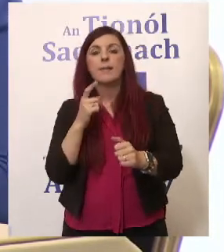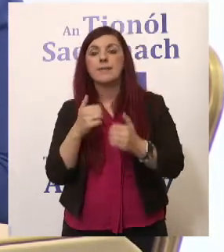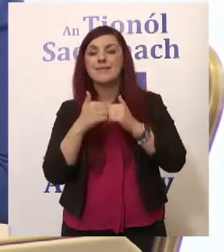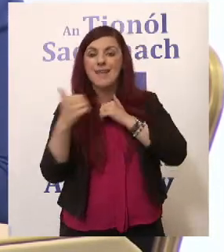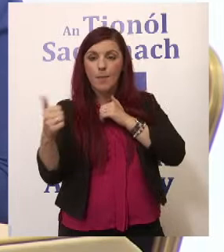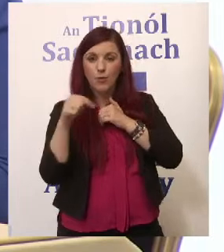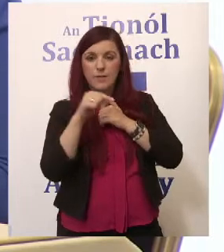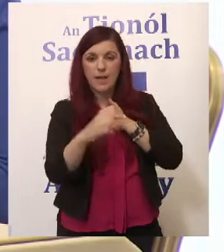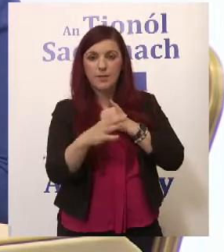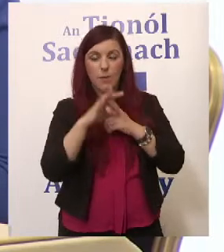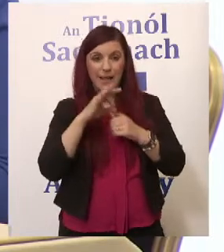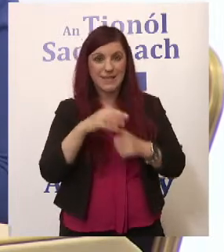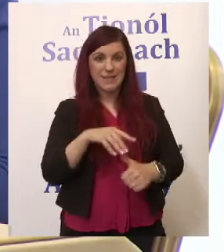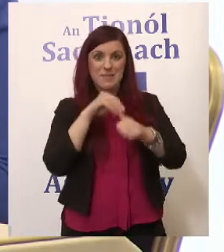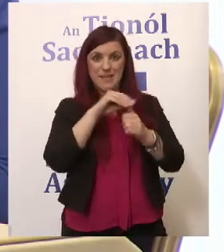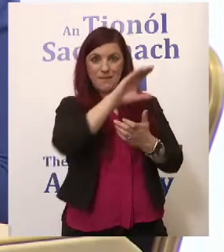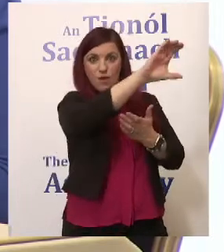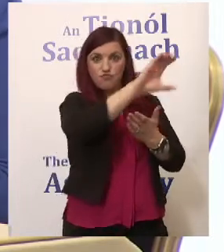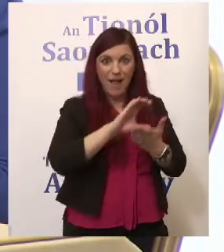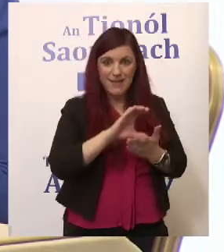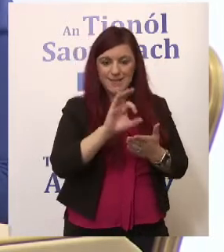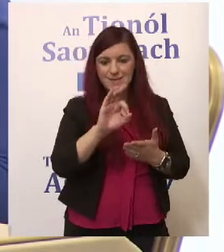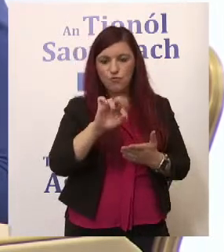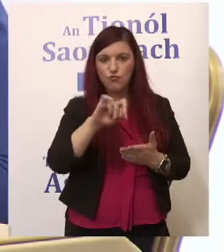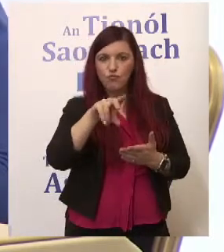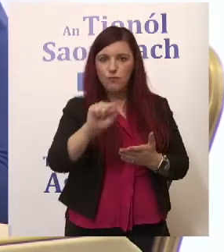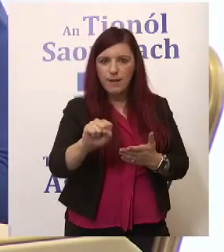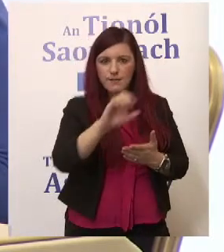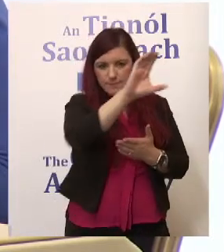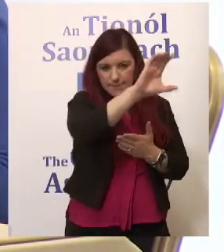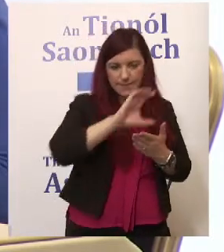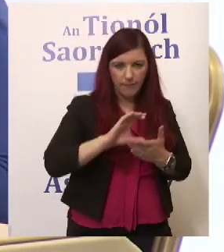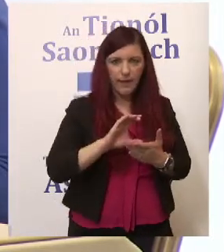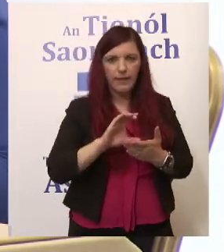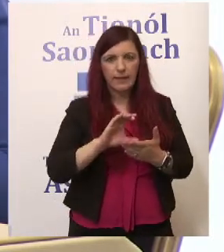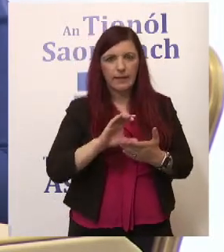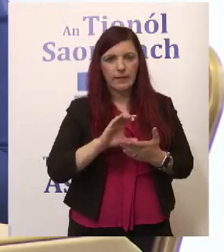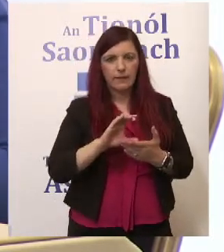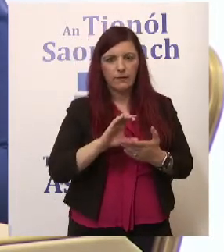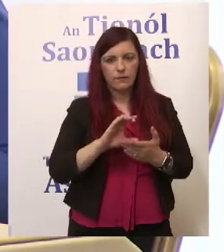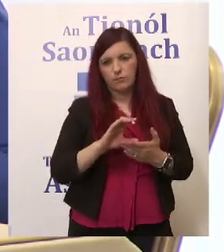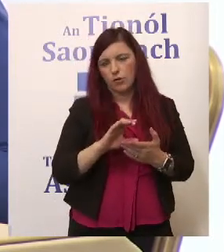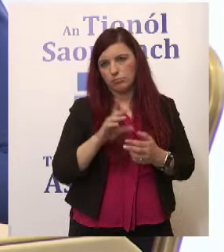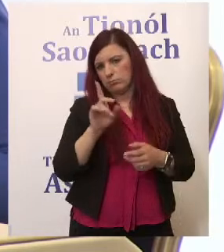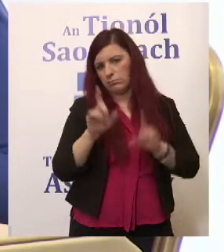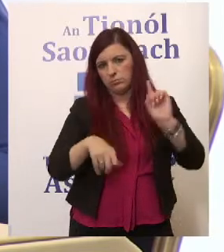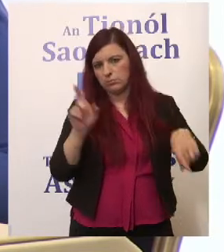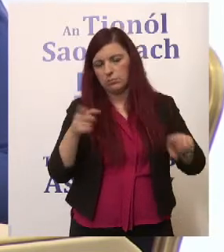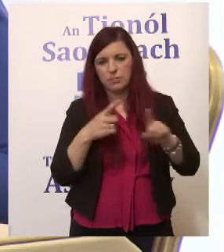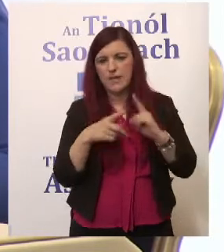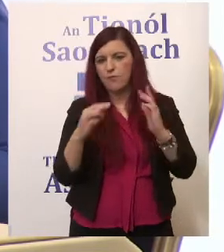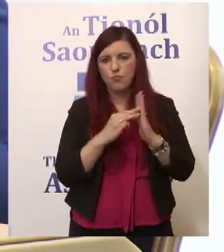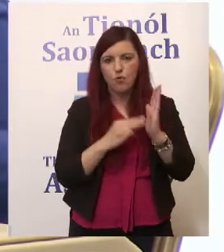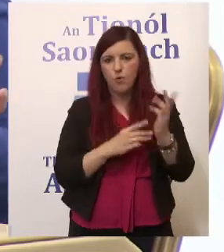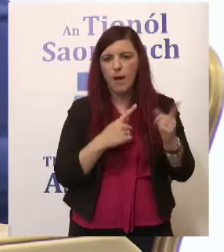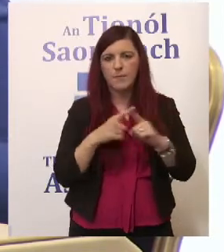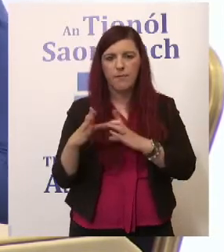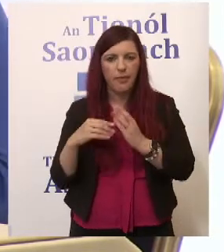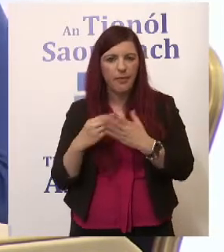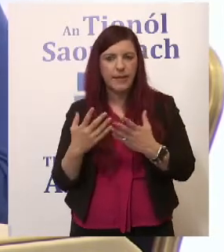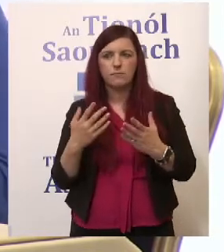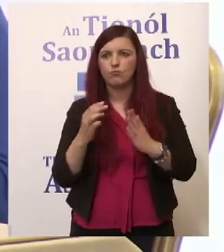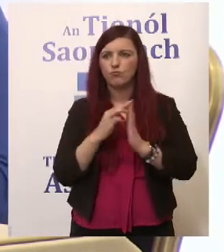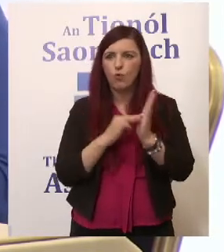of earmarked grants, kind of specific purpose grants for varieties of different things, initiatives